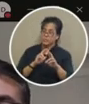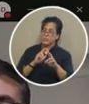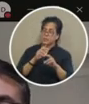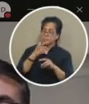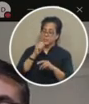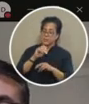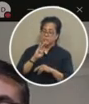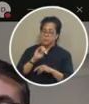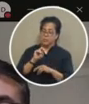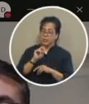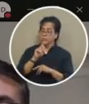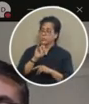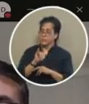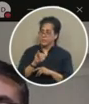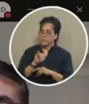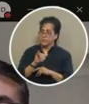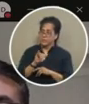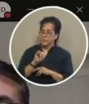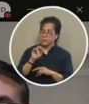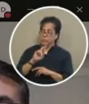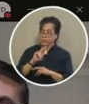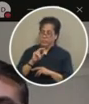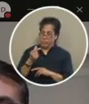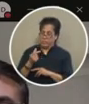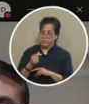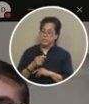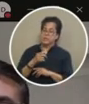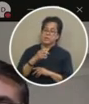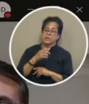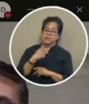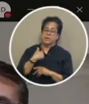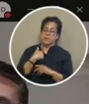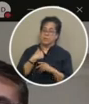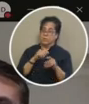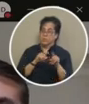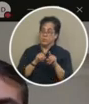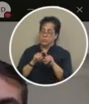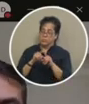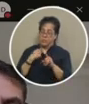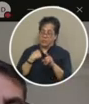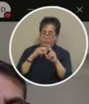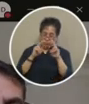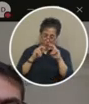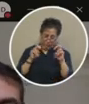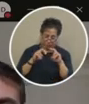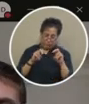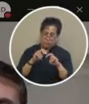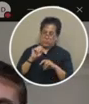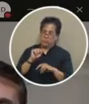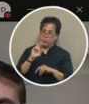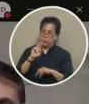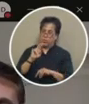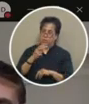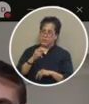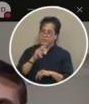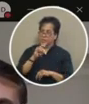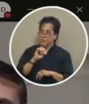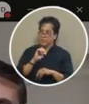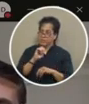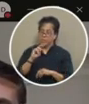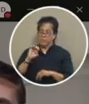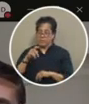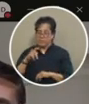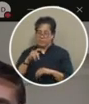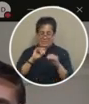the boundaries of the Rio Grande. I went as far as digging up archives of maps,